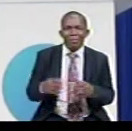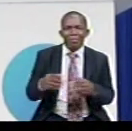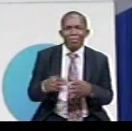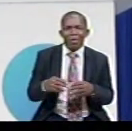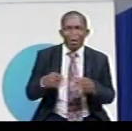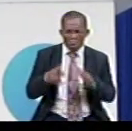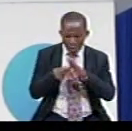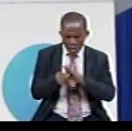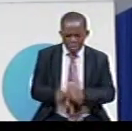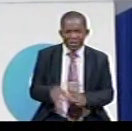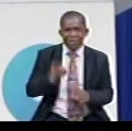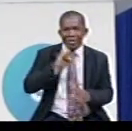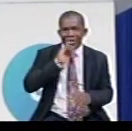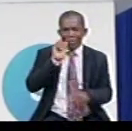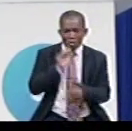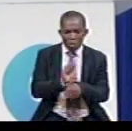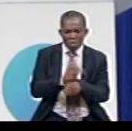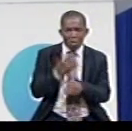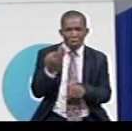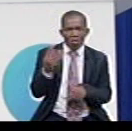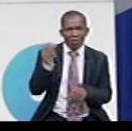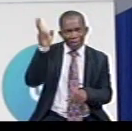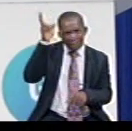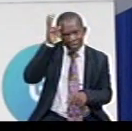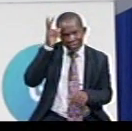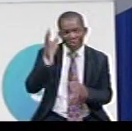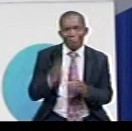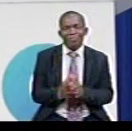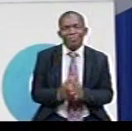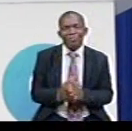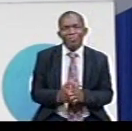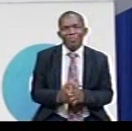Oppression, torment, and affliction is the work of the devil.